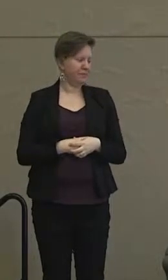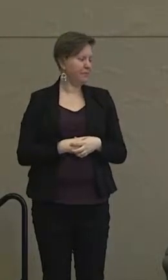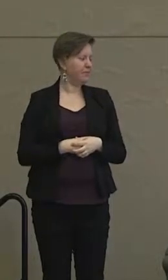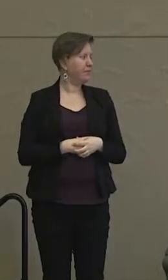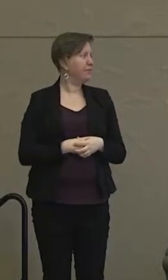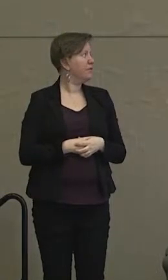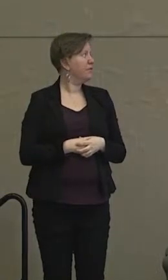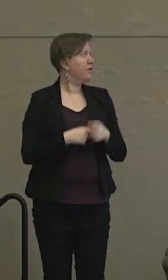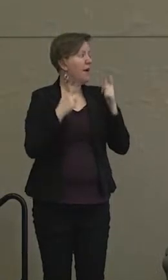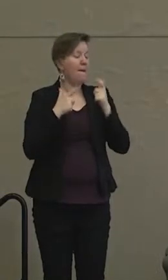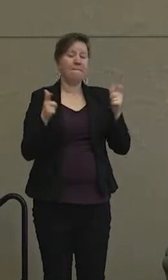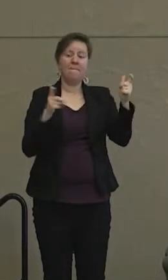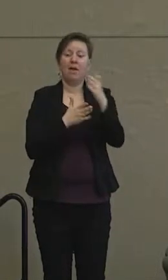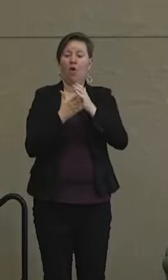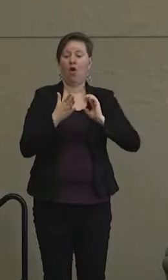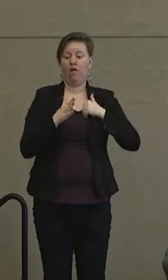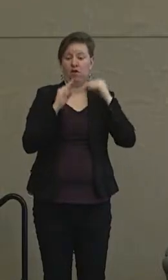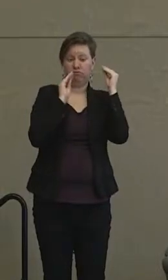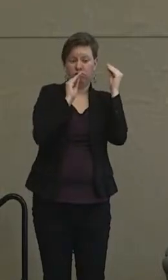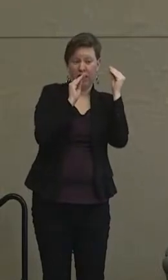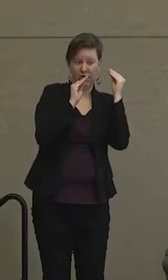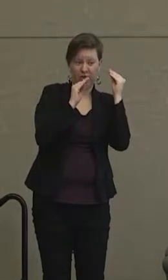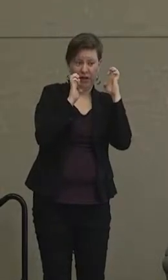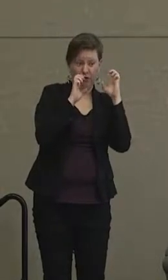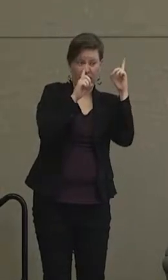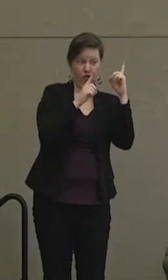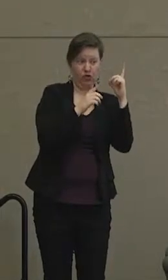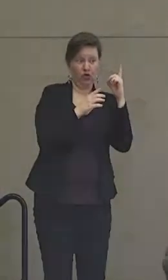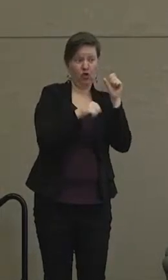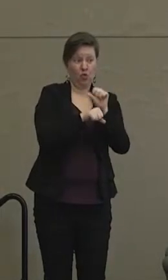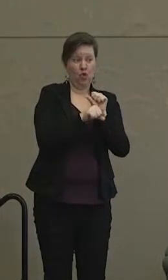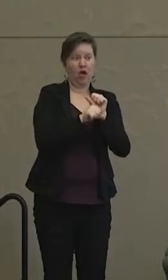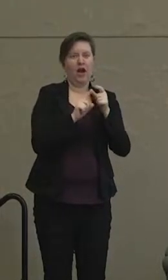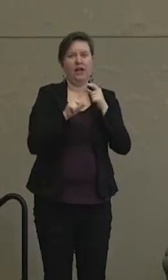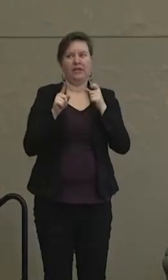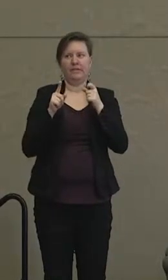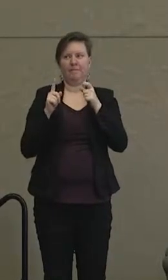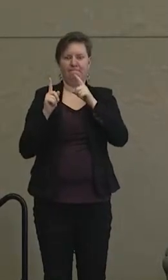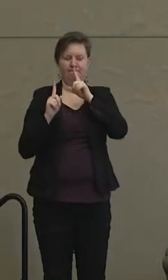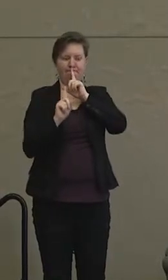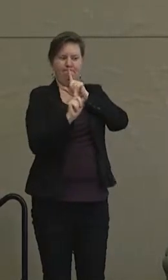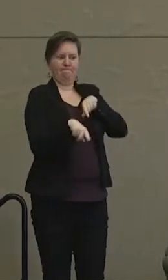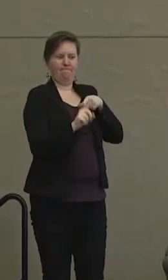A big chunk of our education work, of course, is prescribed by state law,